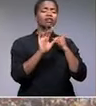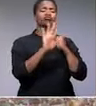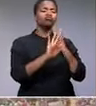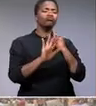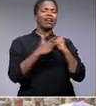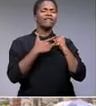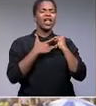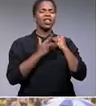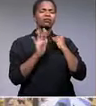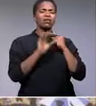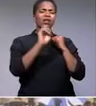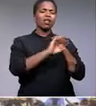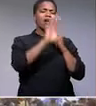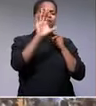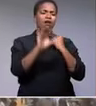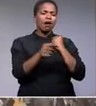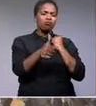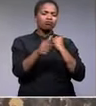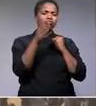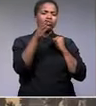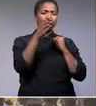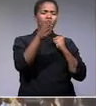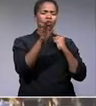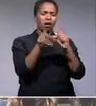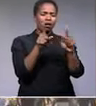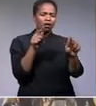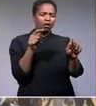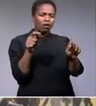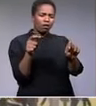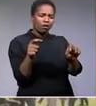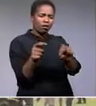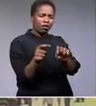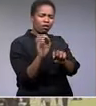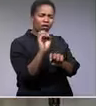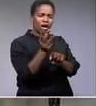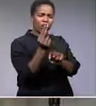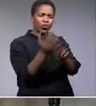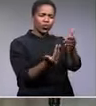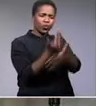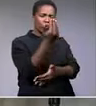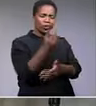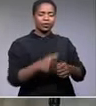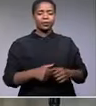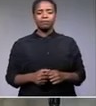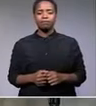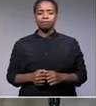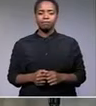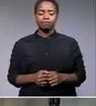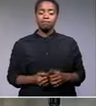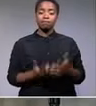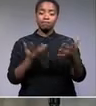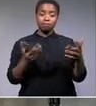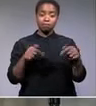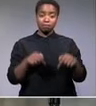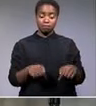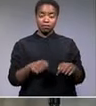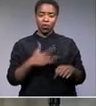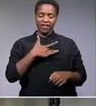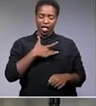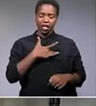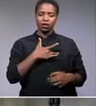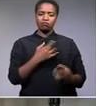renewed energy, and it appears the country is entering a new era. despite feeling more hopeful